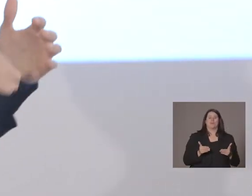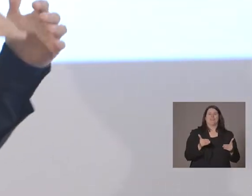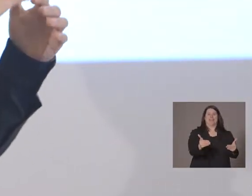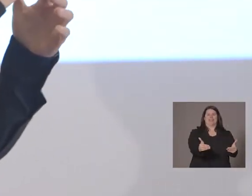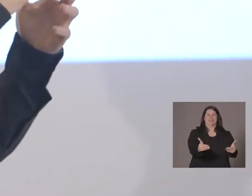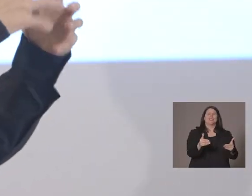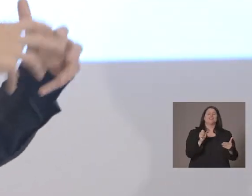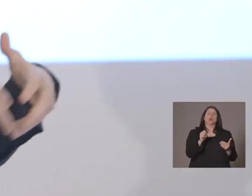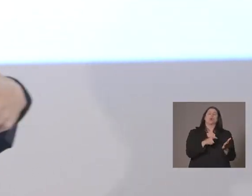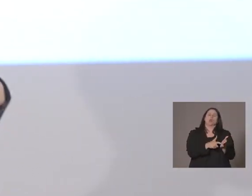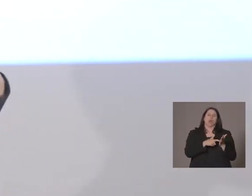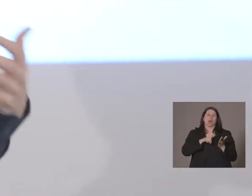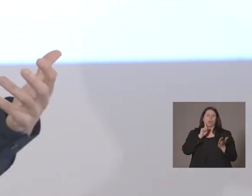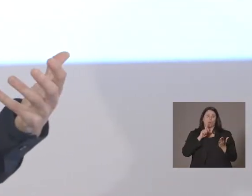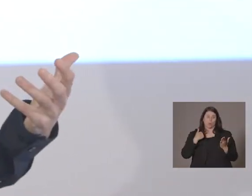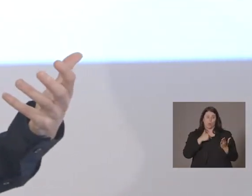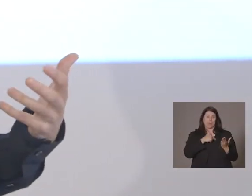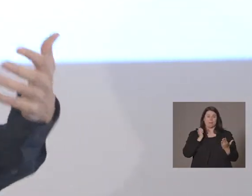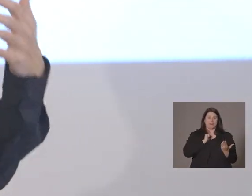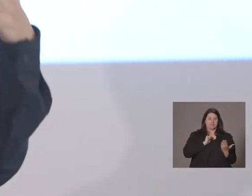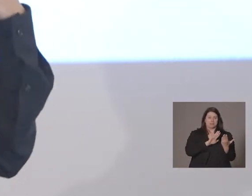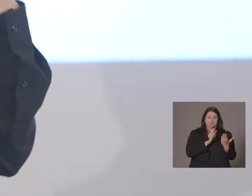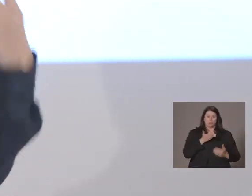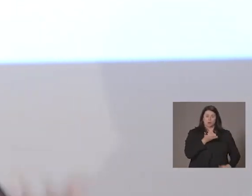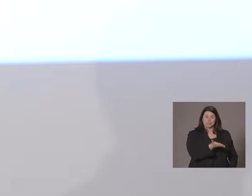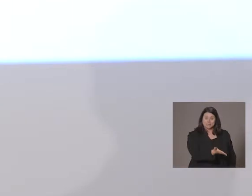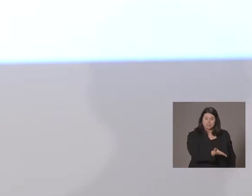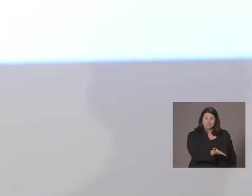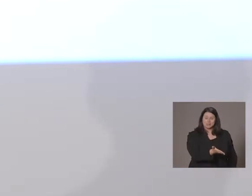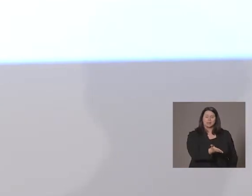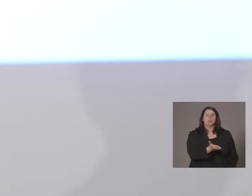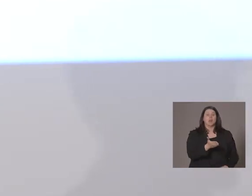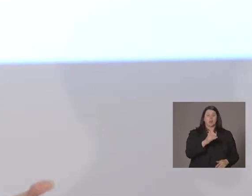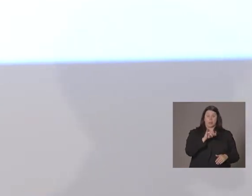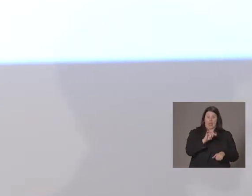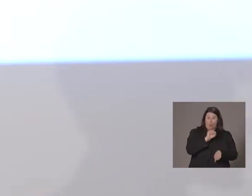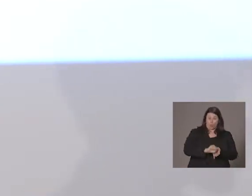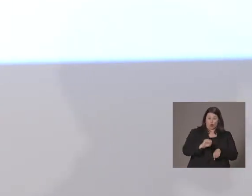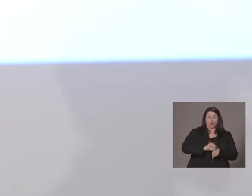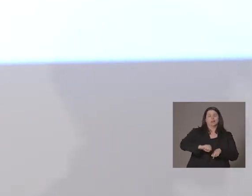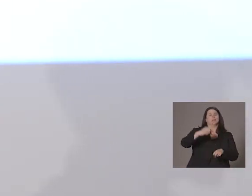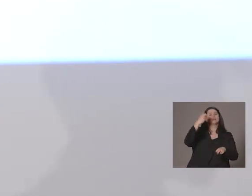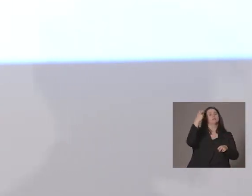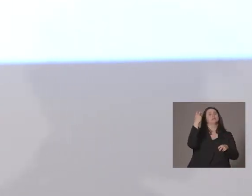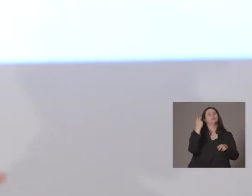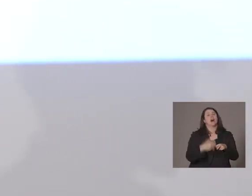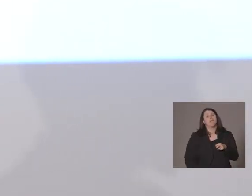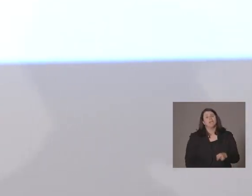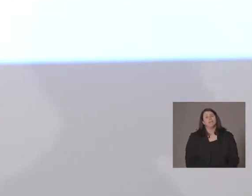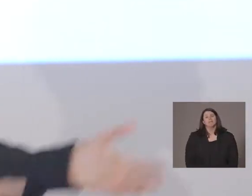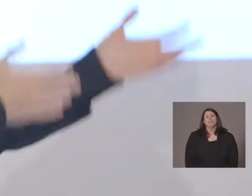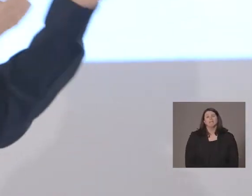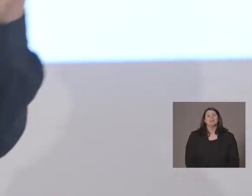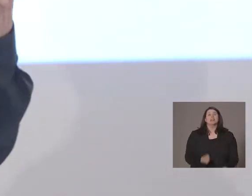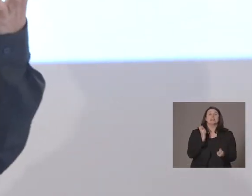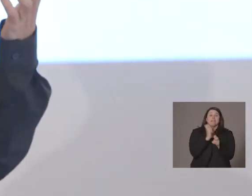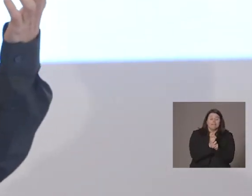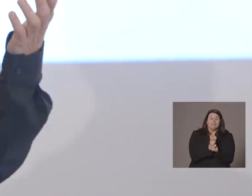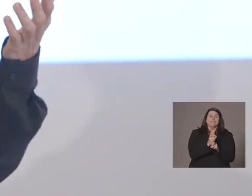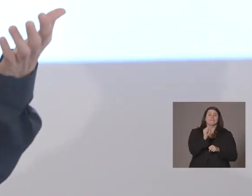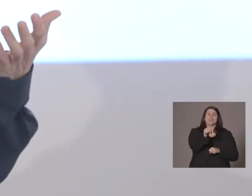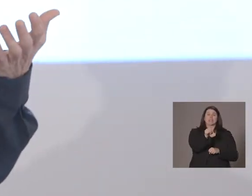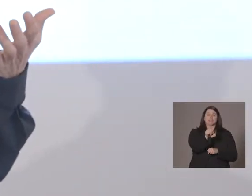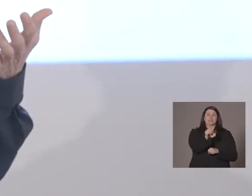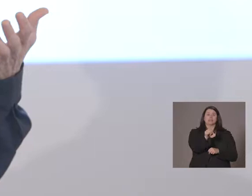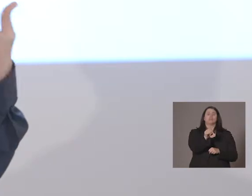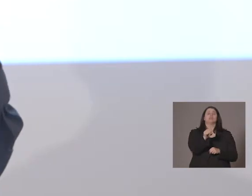present. There's a need to do that, and it's difficult. It's so difficult, right? And then that brings us back to the